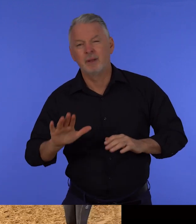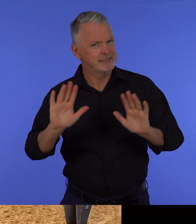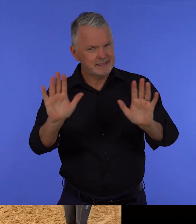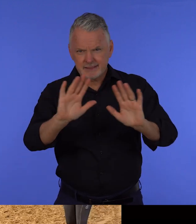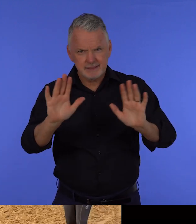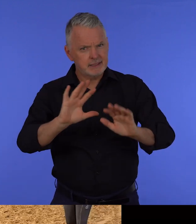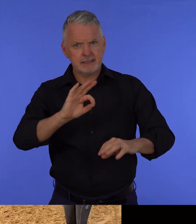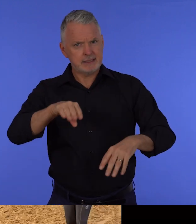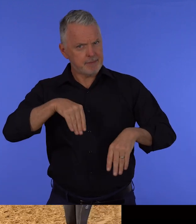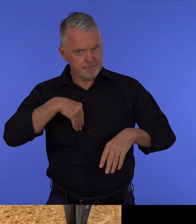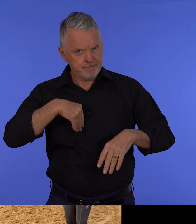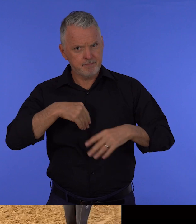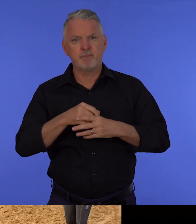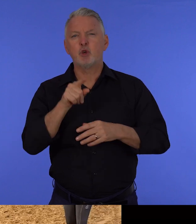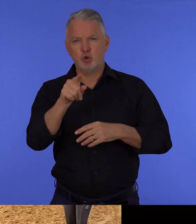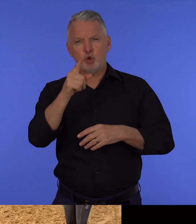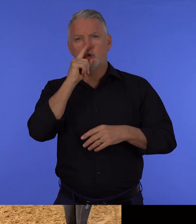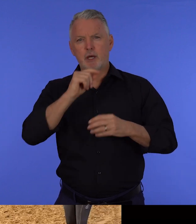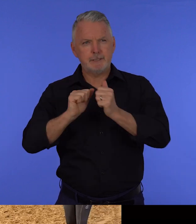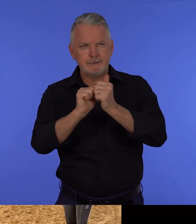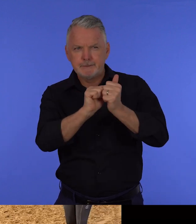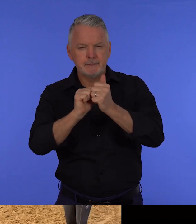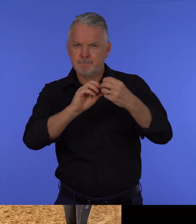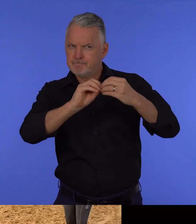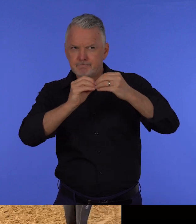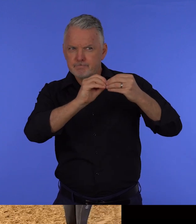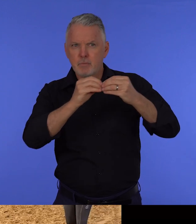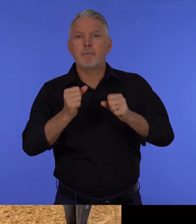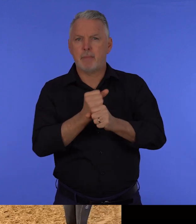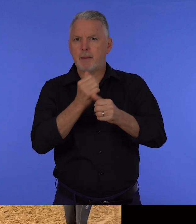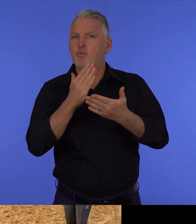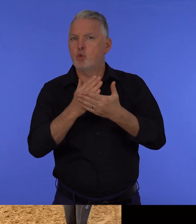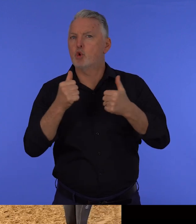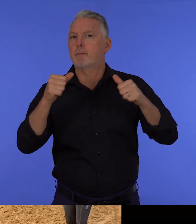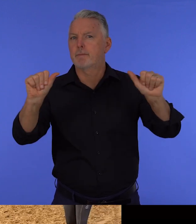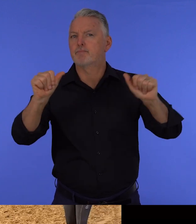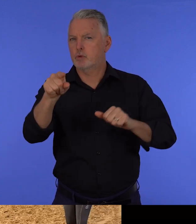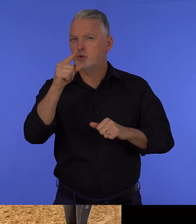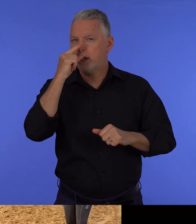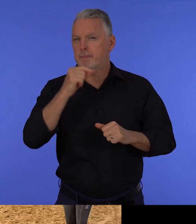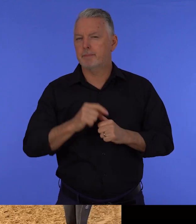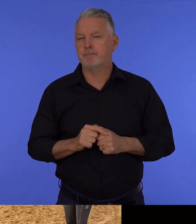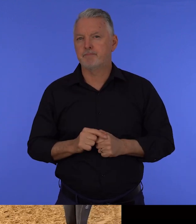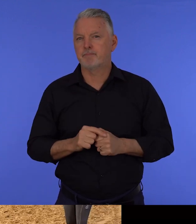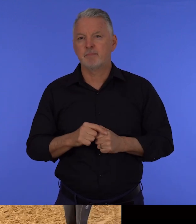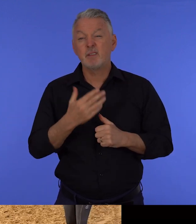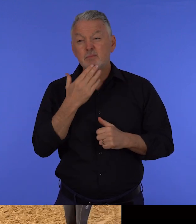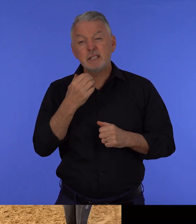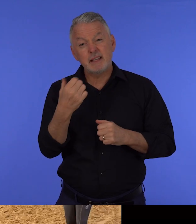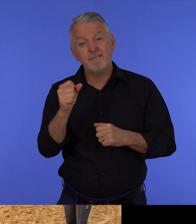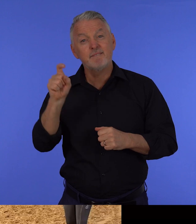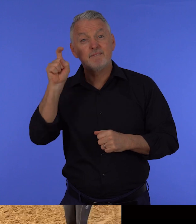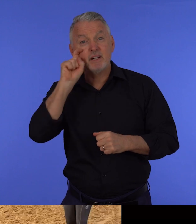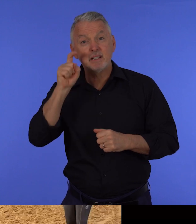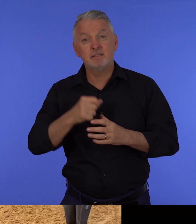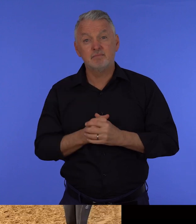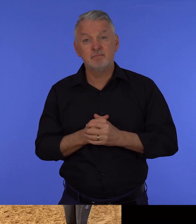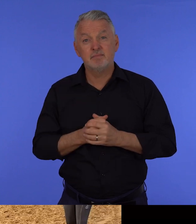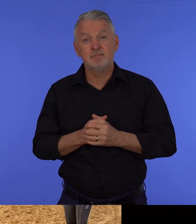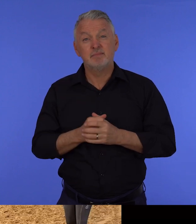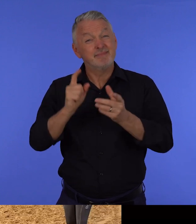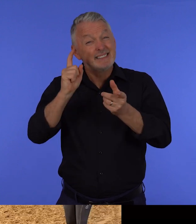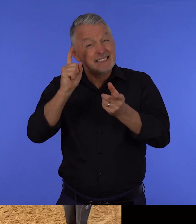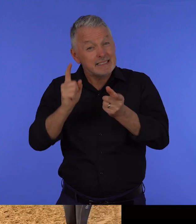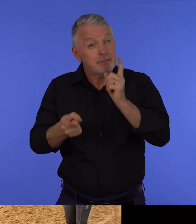work with the organisations that you want your child to participate in so that you can solve problems if they come up.